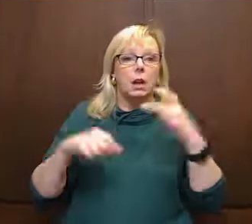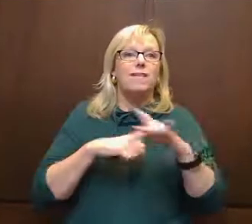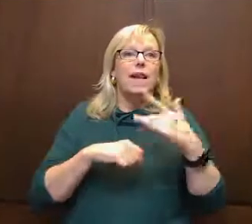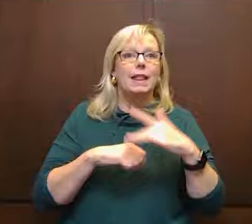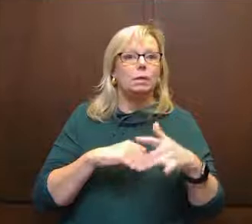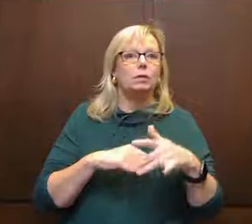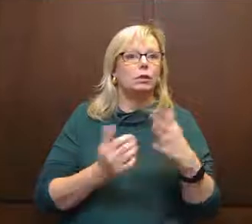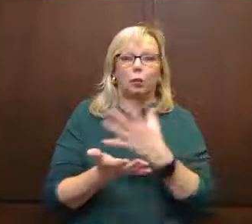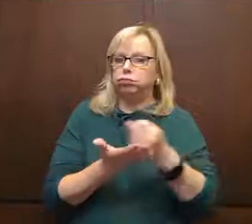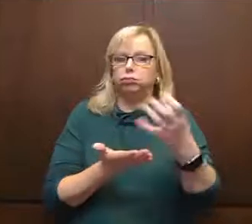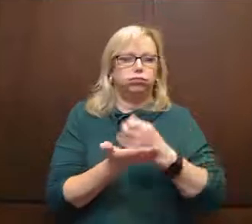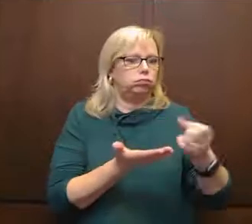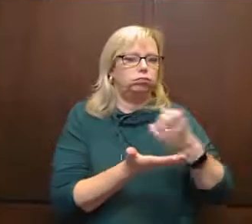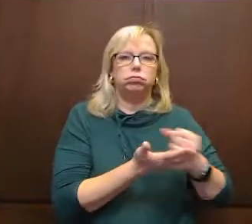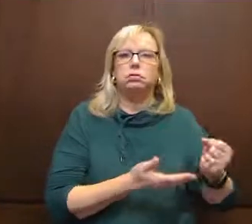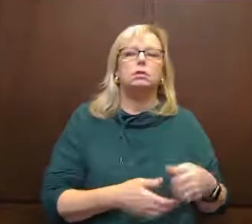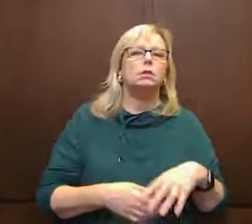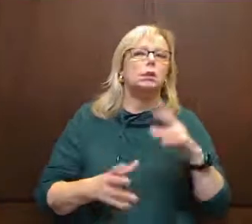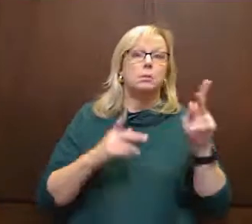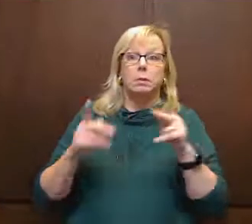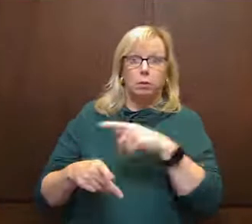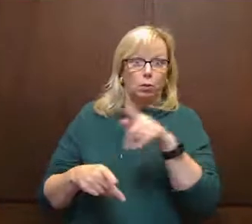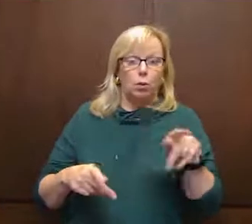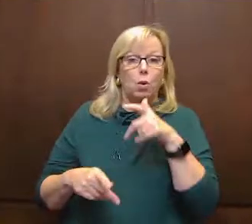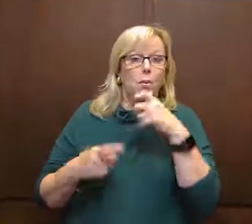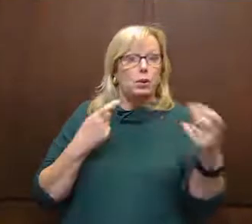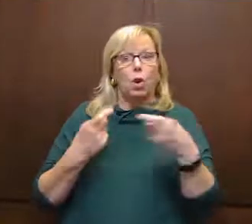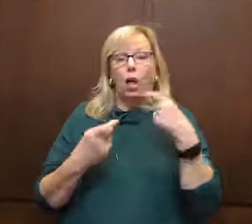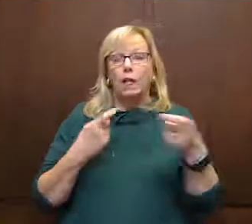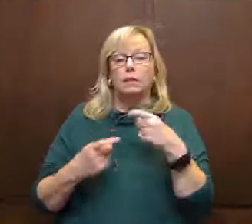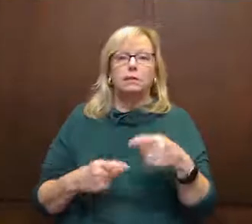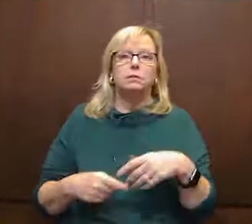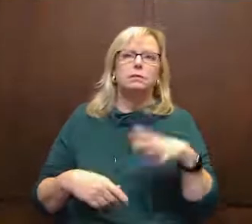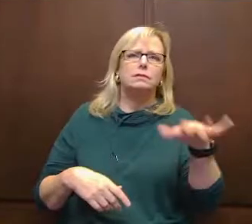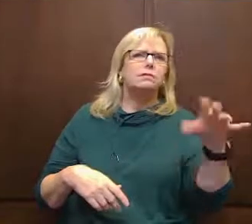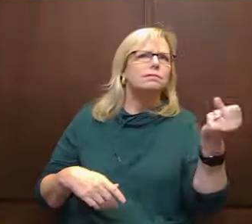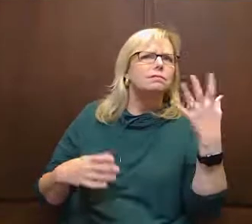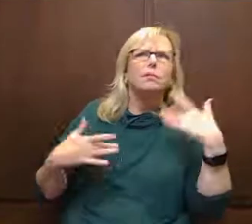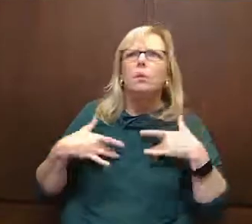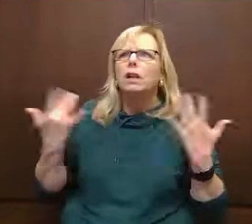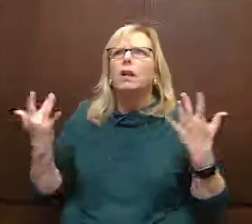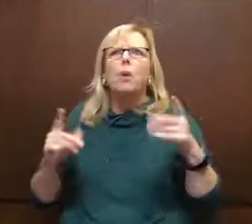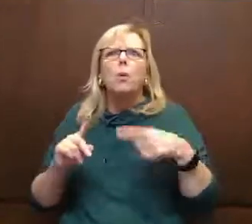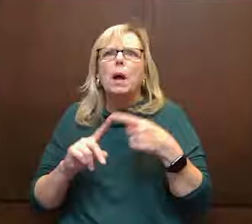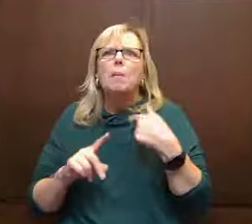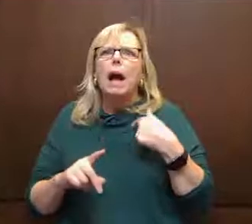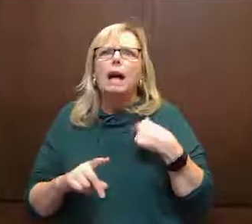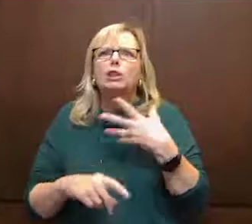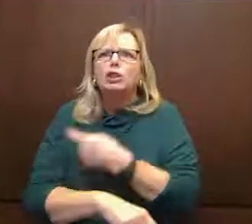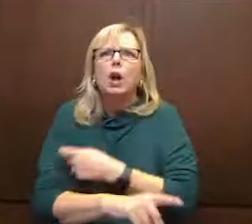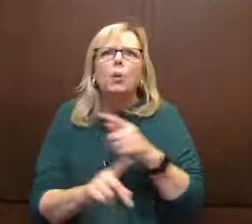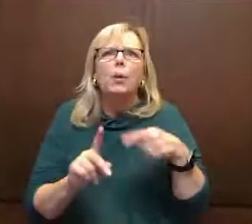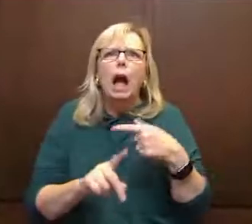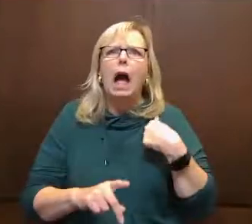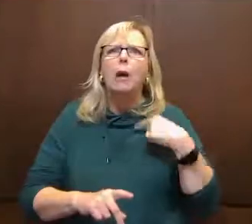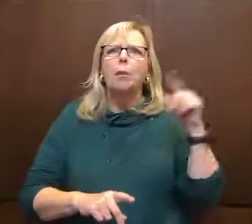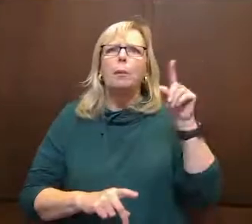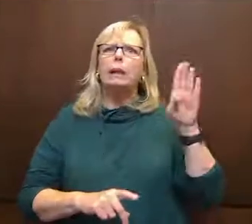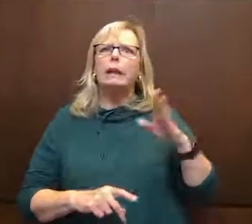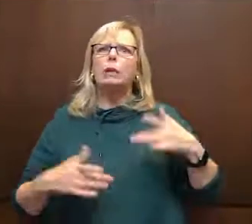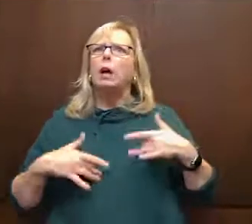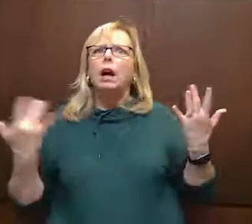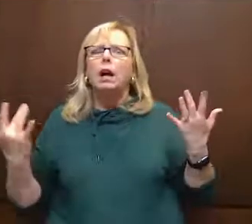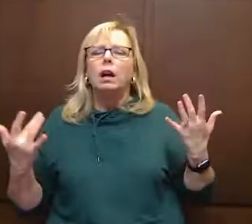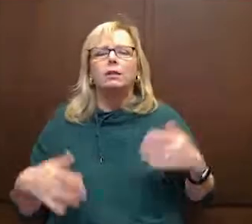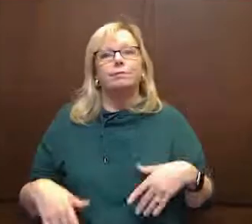Correct. So for those of you who have been calling and sending messages that, hey, when can I come and get my shot? I'm in category